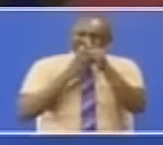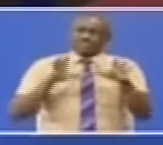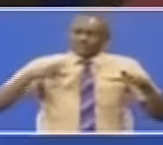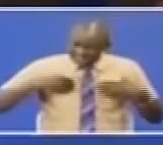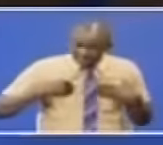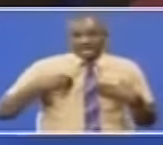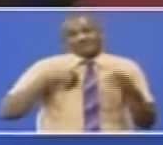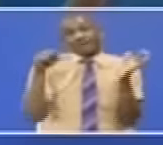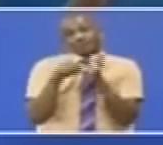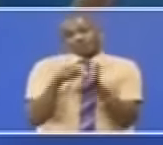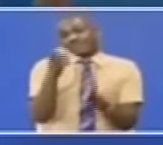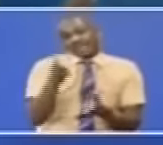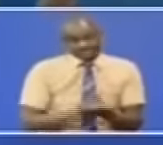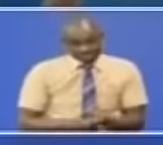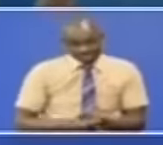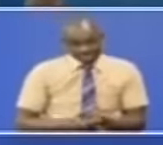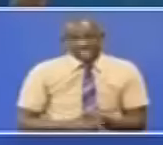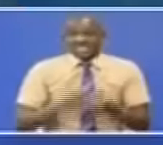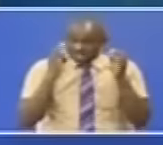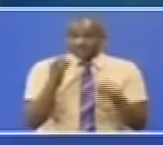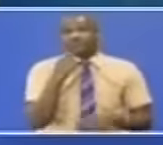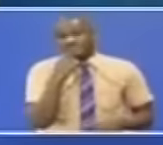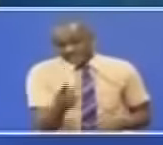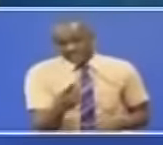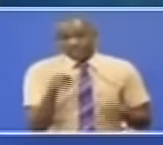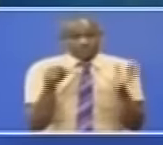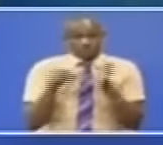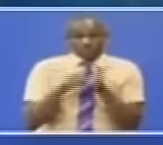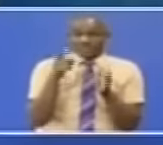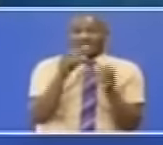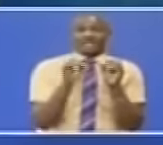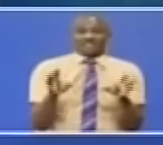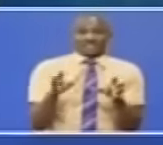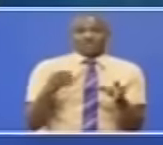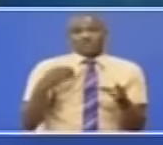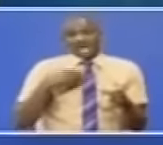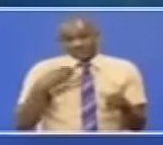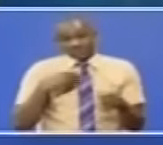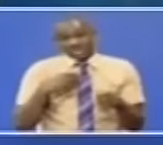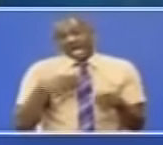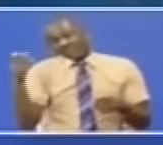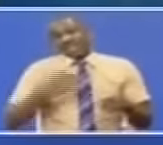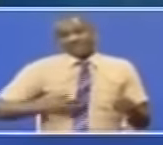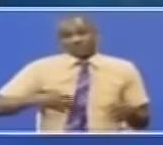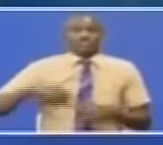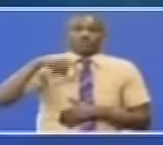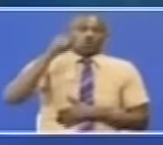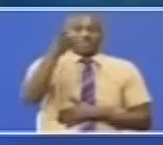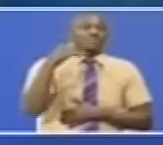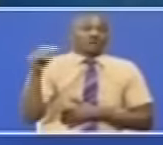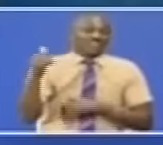there is a crisis. If you say there's no problem here, but you're having thousands of refugees going to neighboring